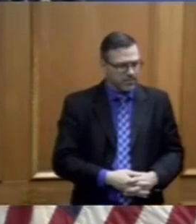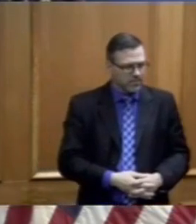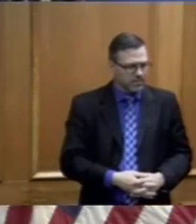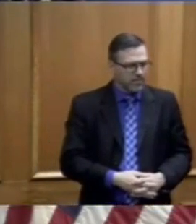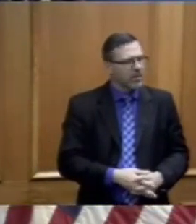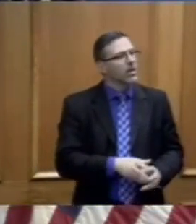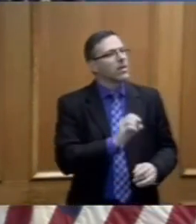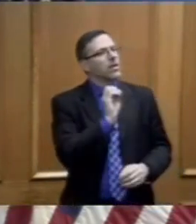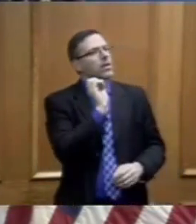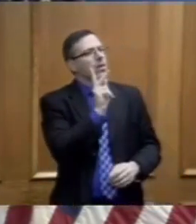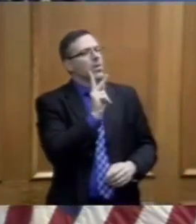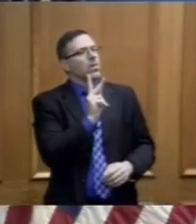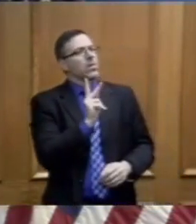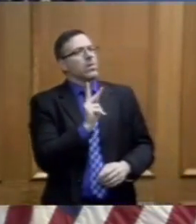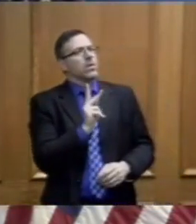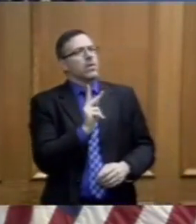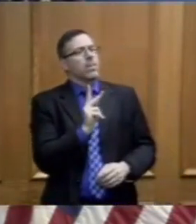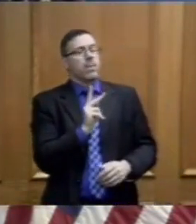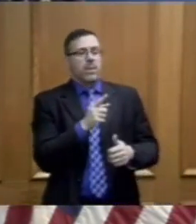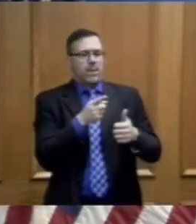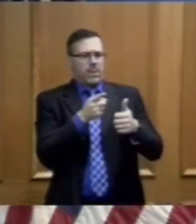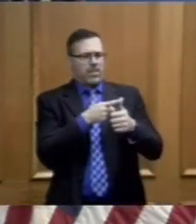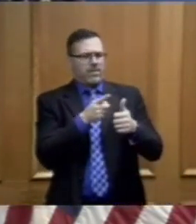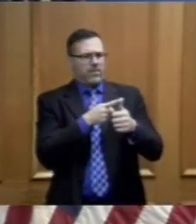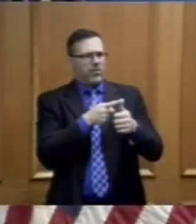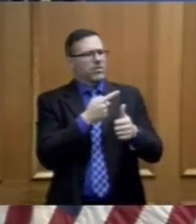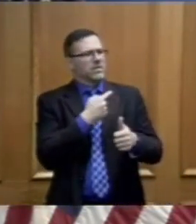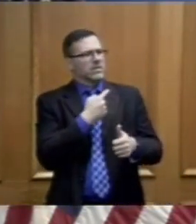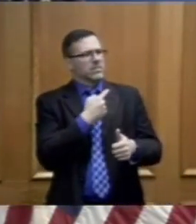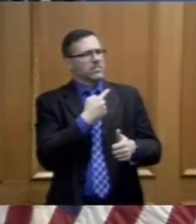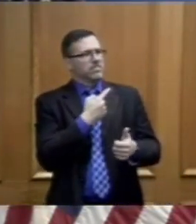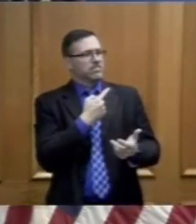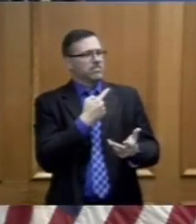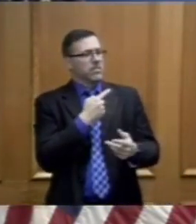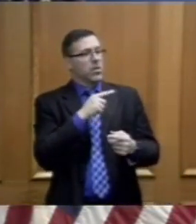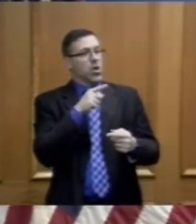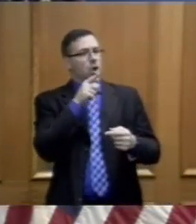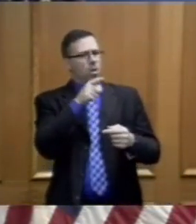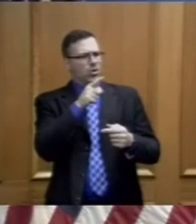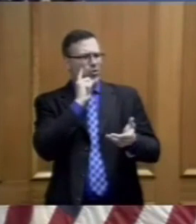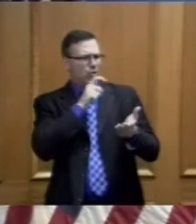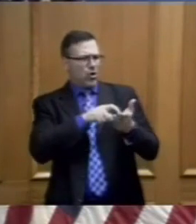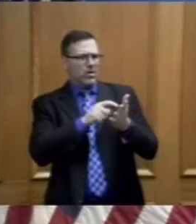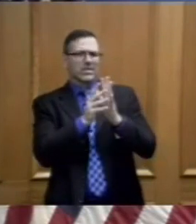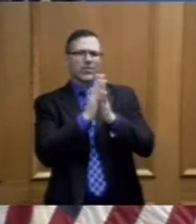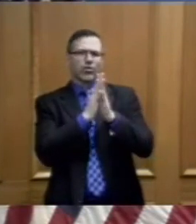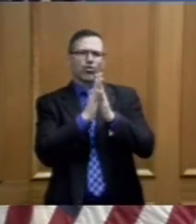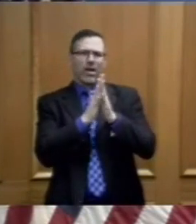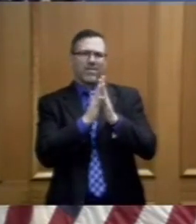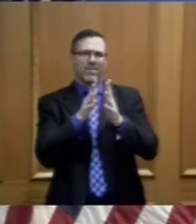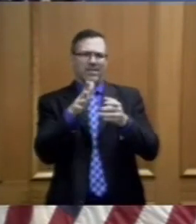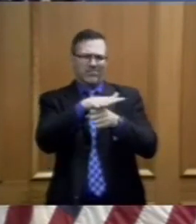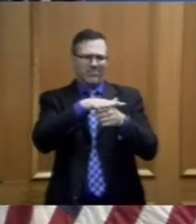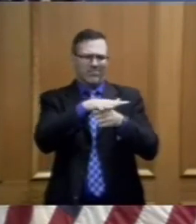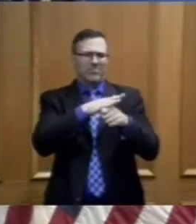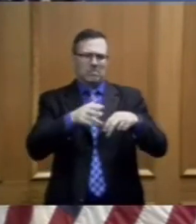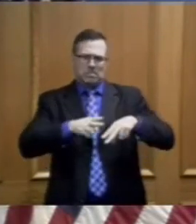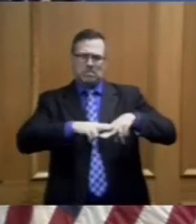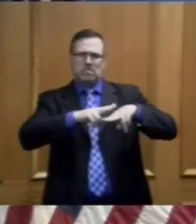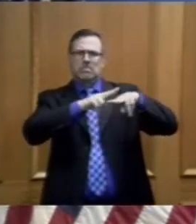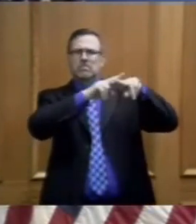Thanks. So I guess first, I'm wondering when you first saw this traffic data, and then also I'm wondering if you